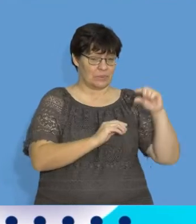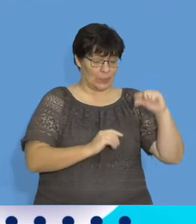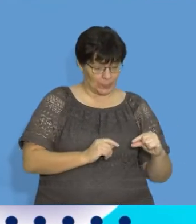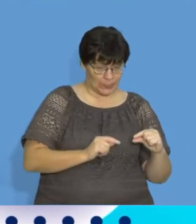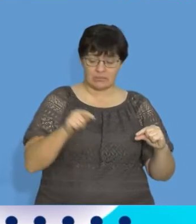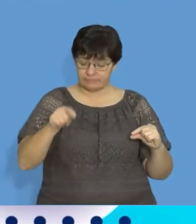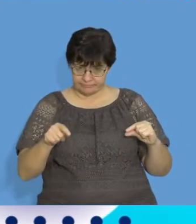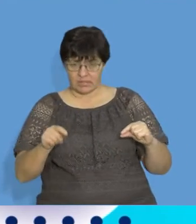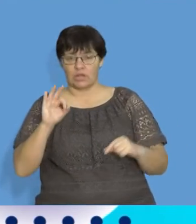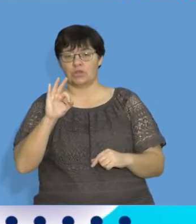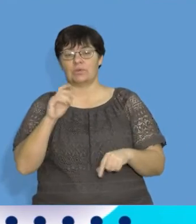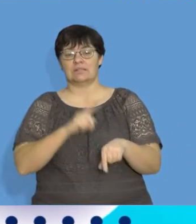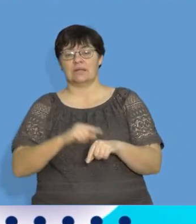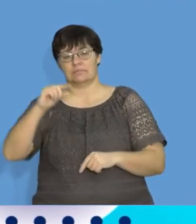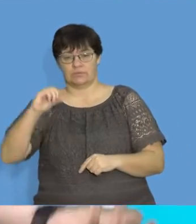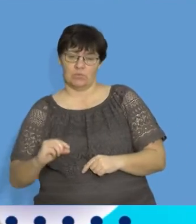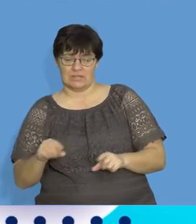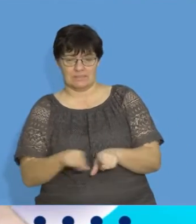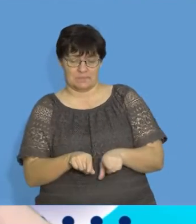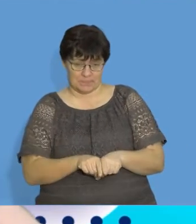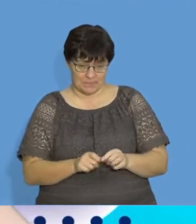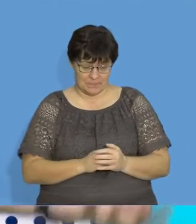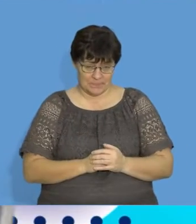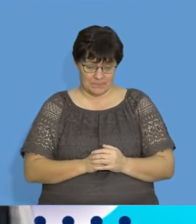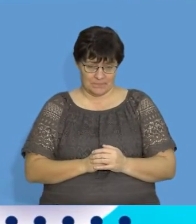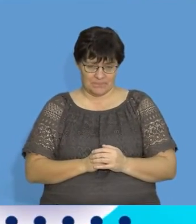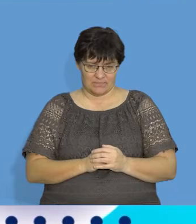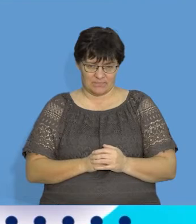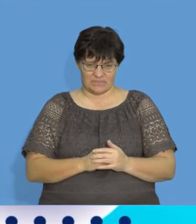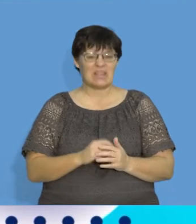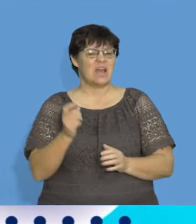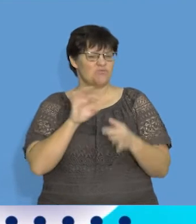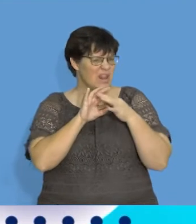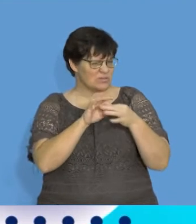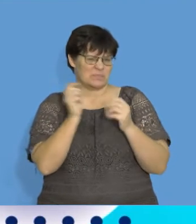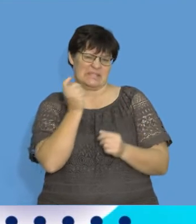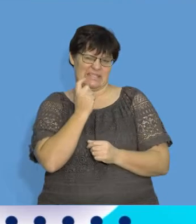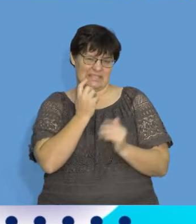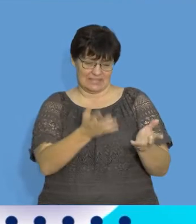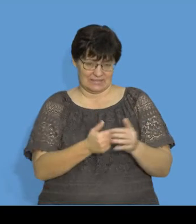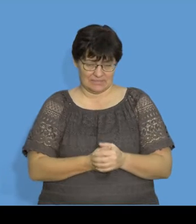smaller, kinetic energy becomes 3 times smaller. That's an easy relationship.